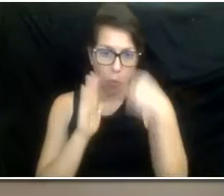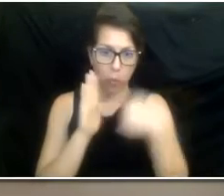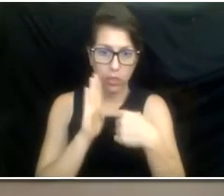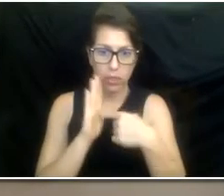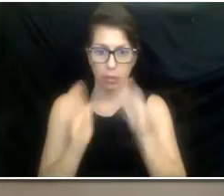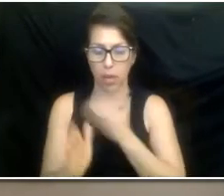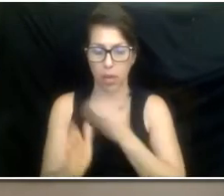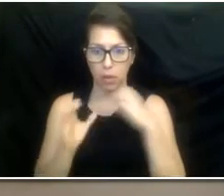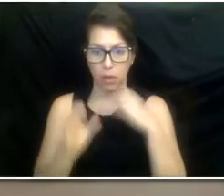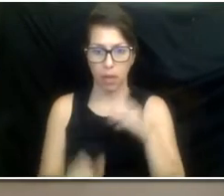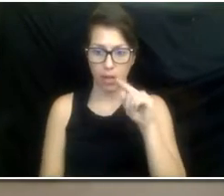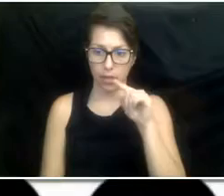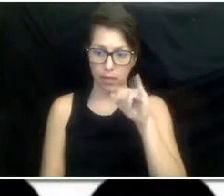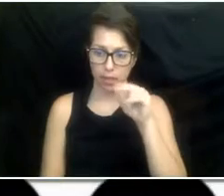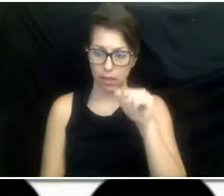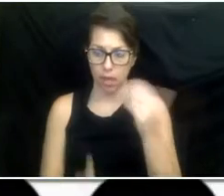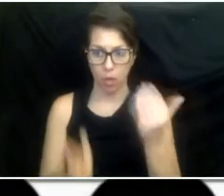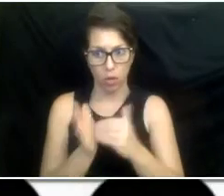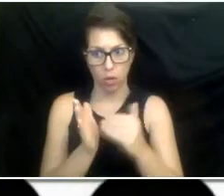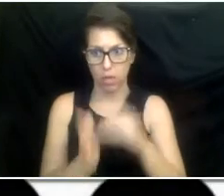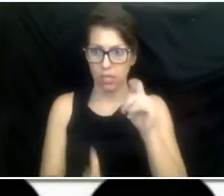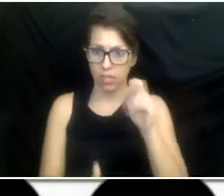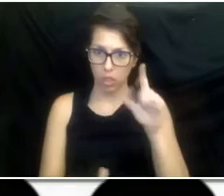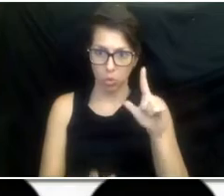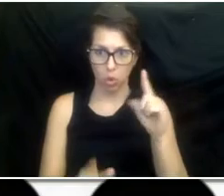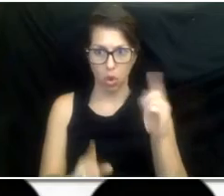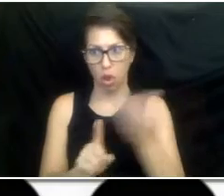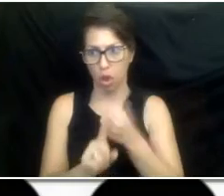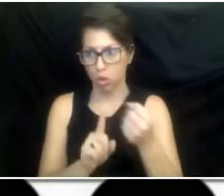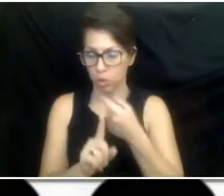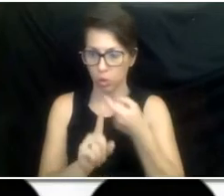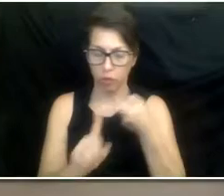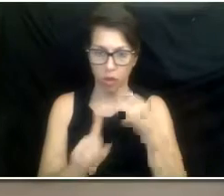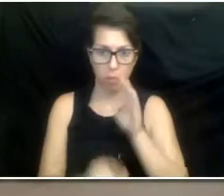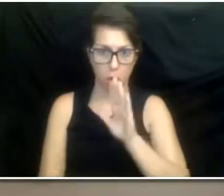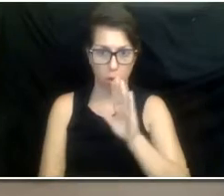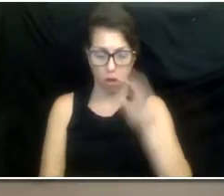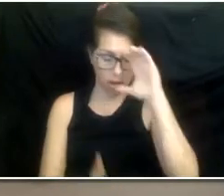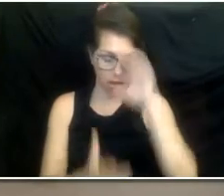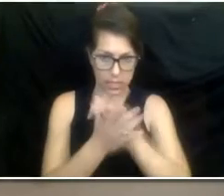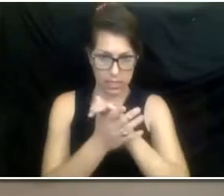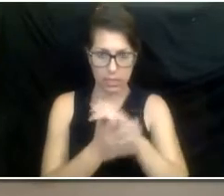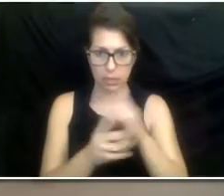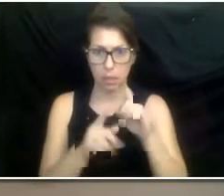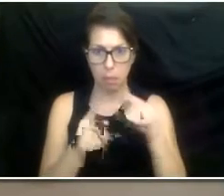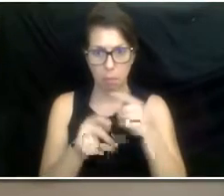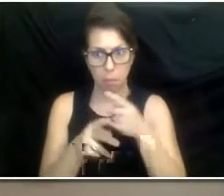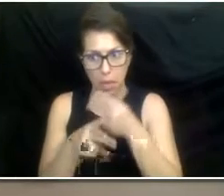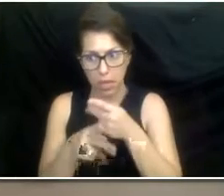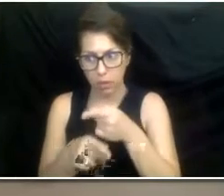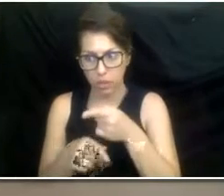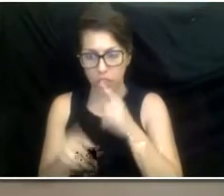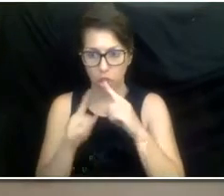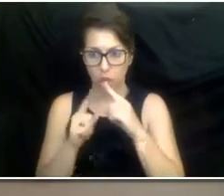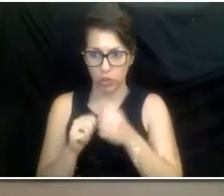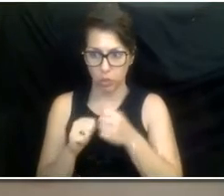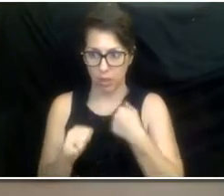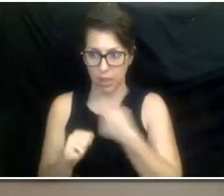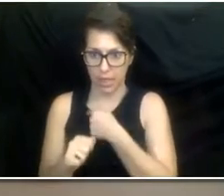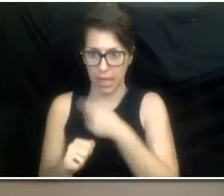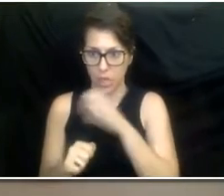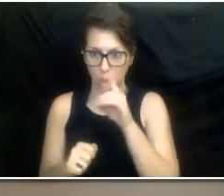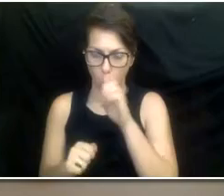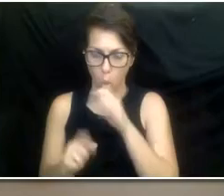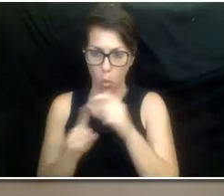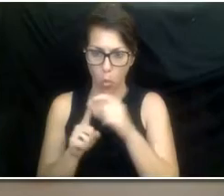do this work and meet our current demand while continuing with regular cases and without continued funding we will not be able to meet